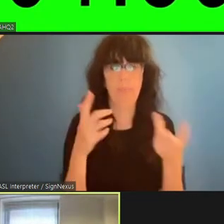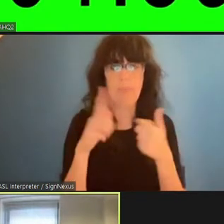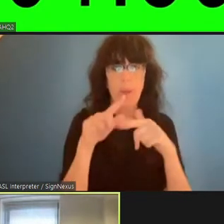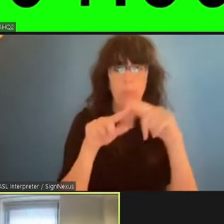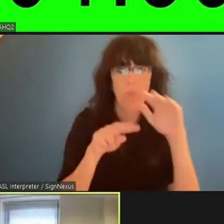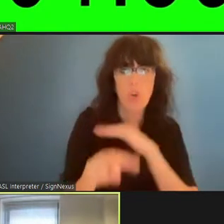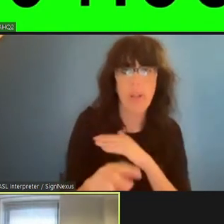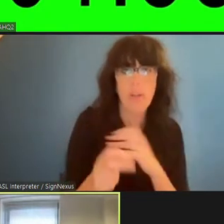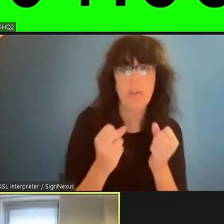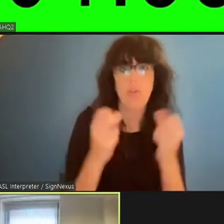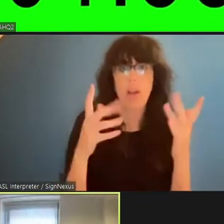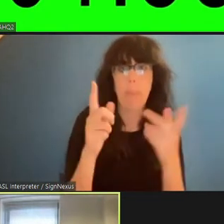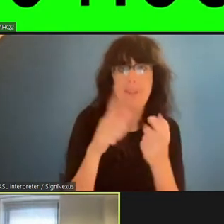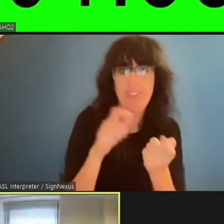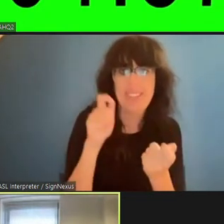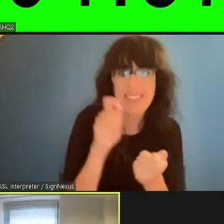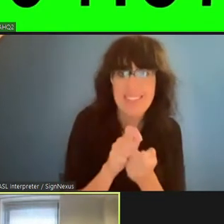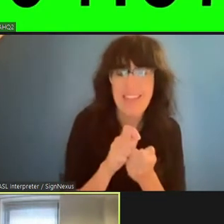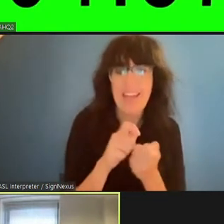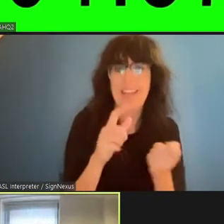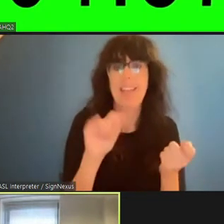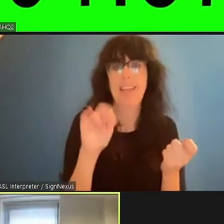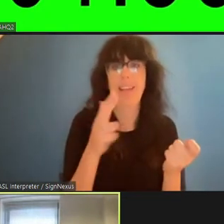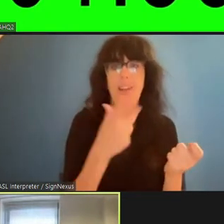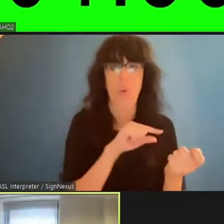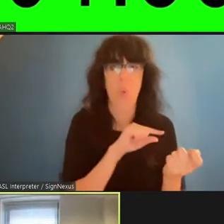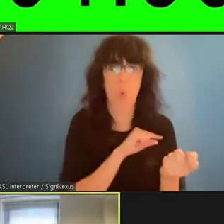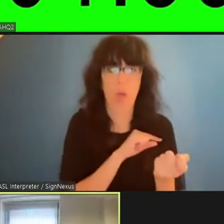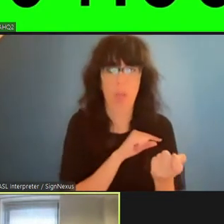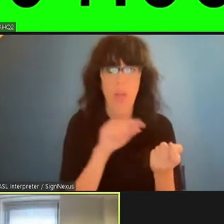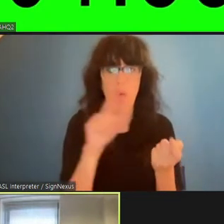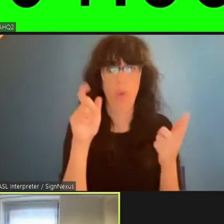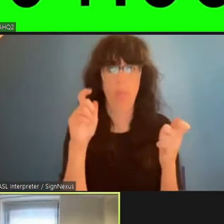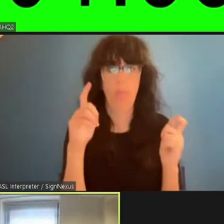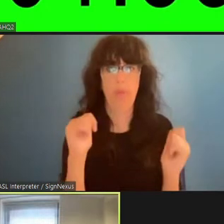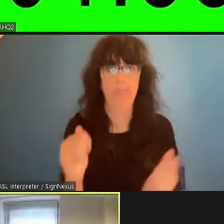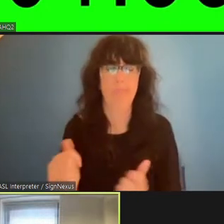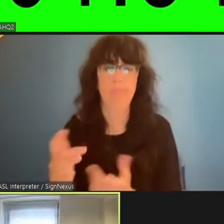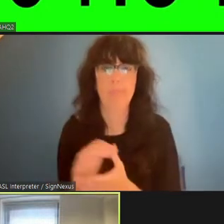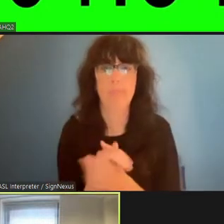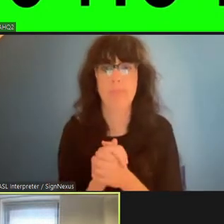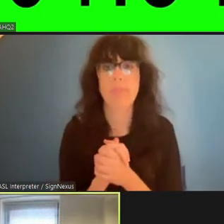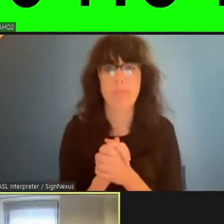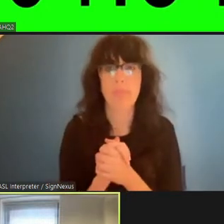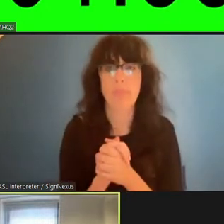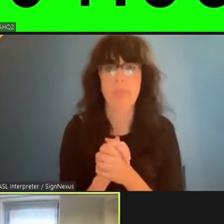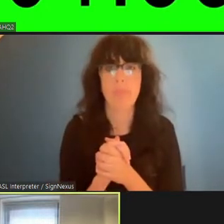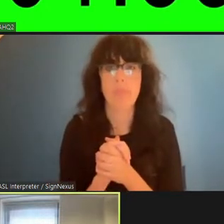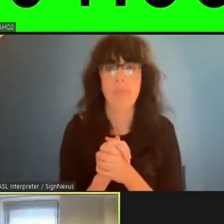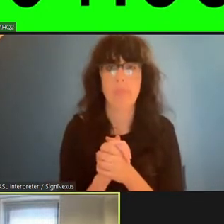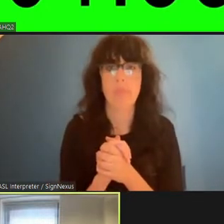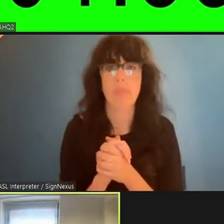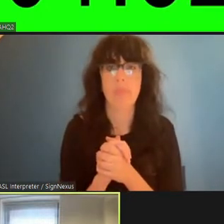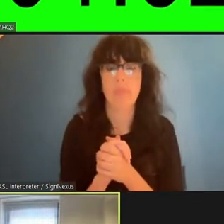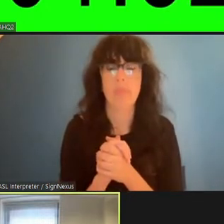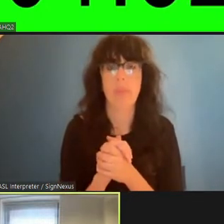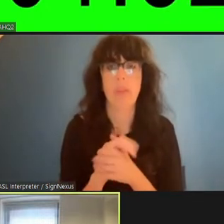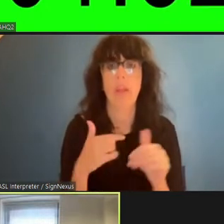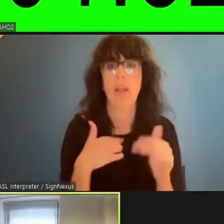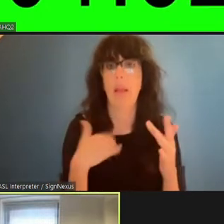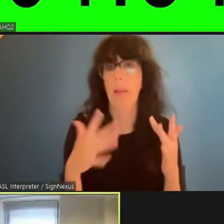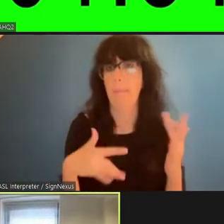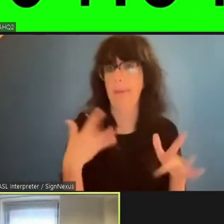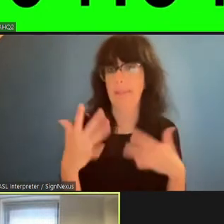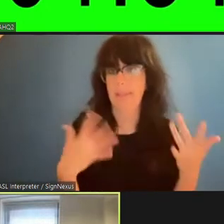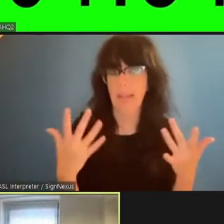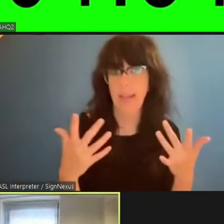exactly our air quality is going to be deteriorated with that in mind i'm excited about the prospect of